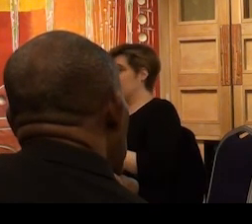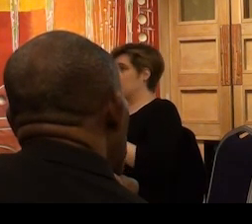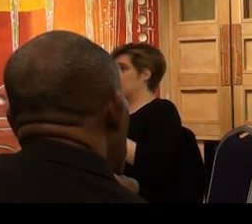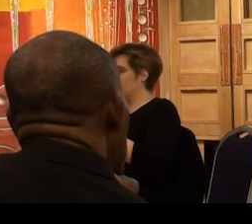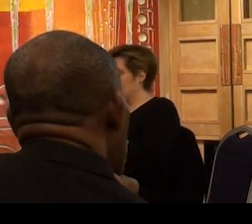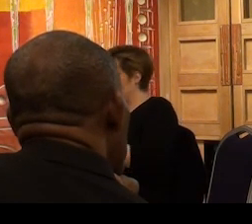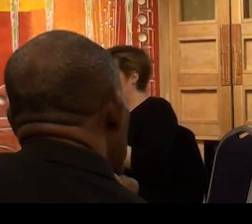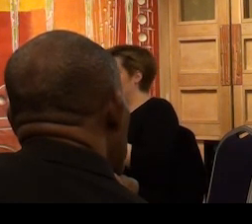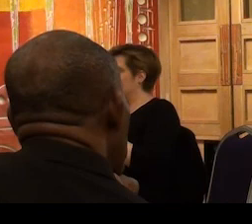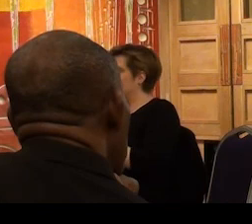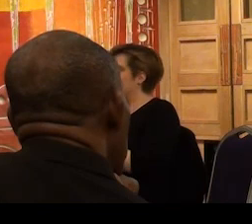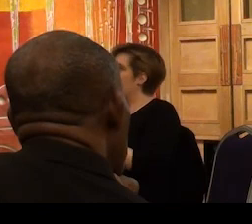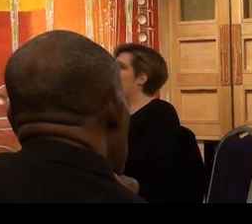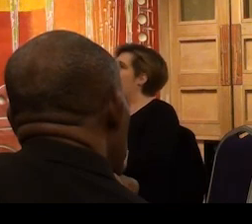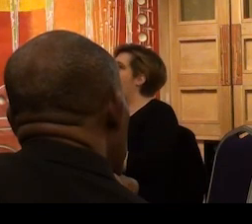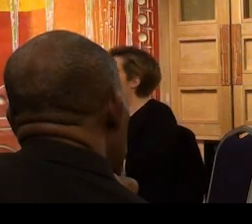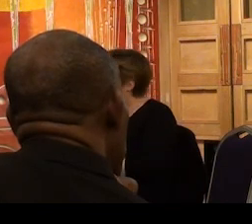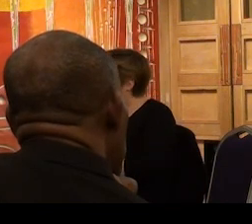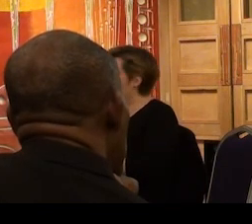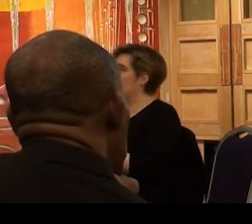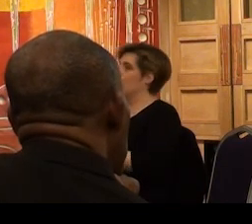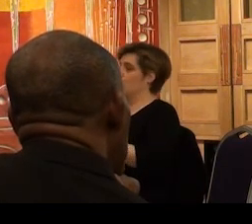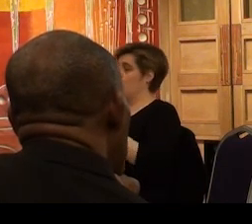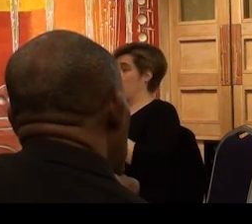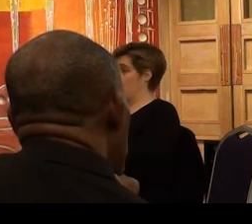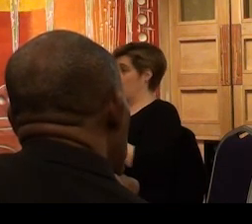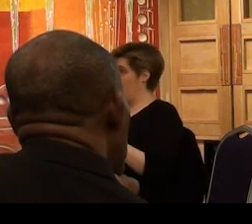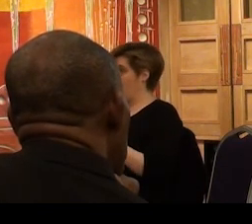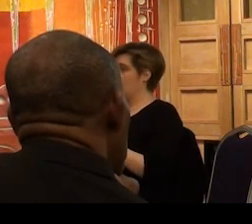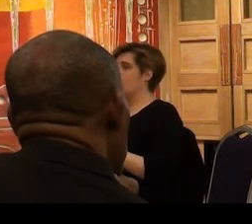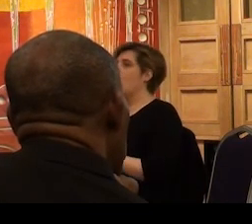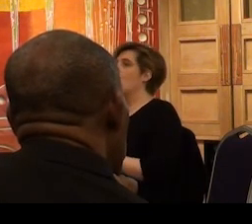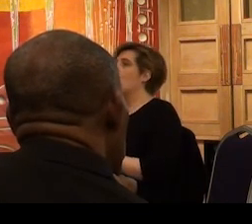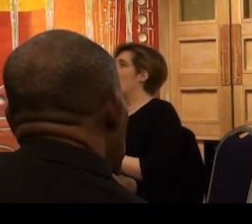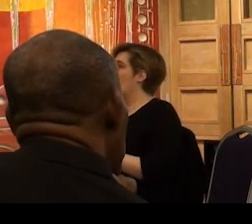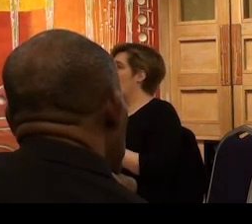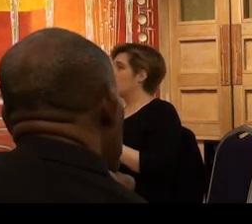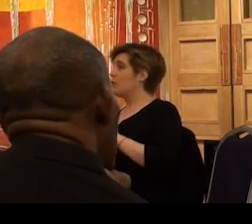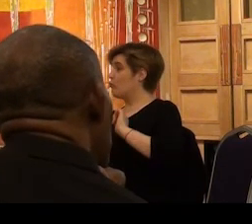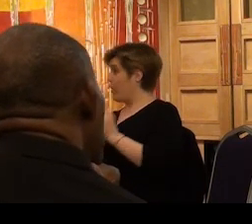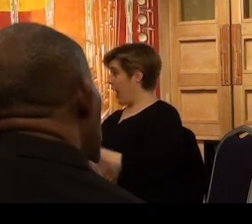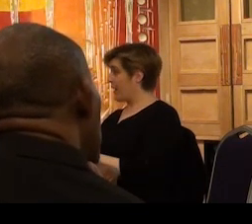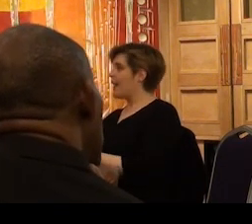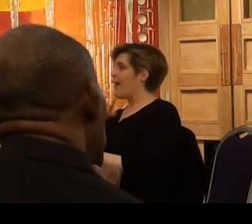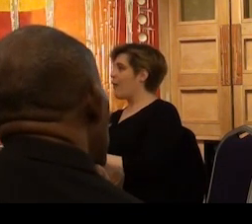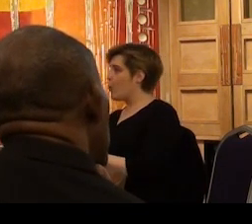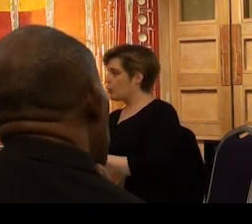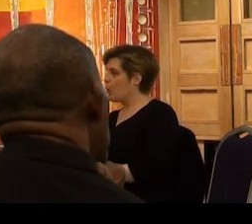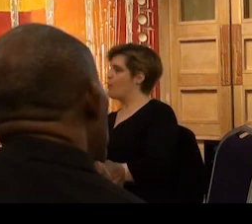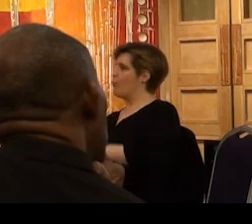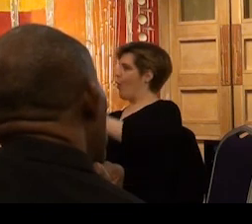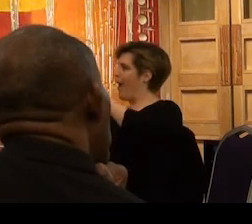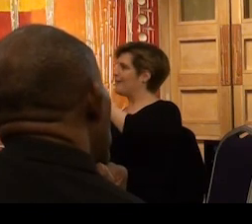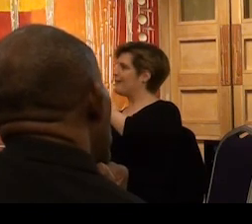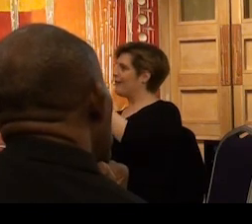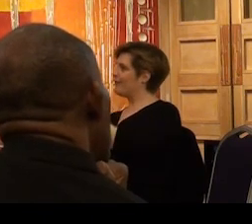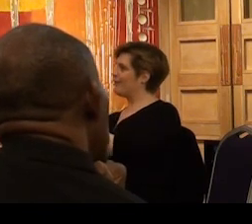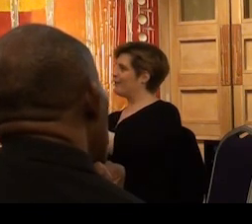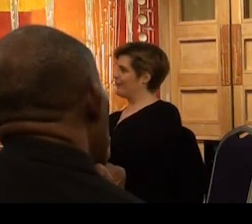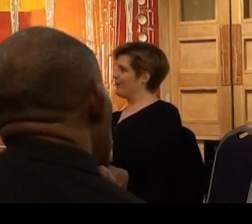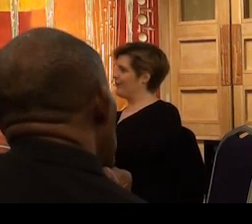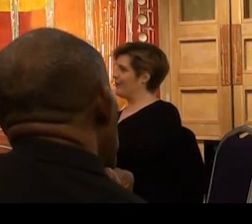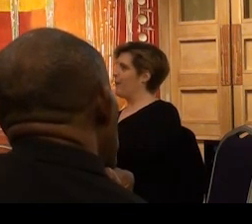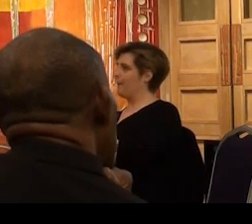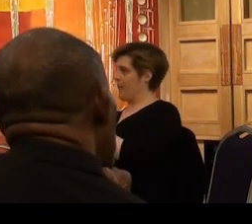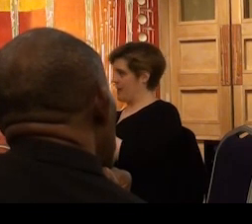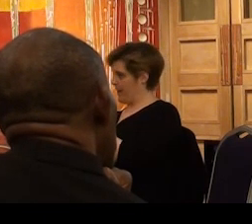so we're not reacting, but we're being proactive in supporting those. And I've done quite a lot of work in Ireland to do with that. So, moving on very